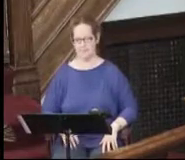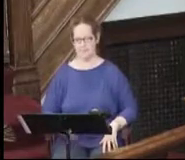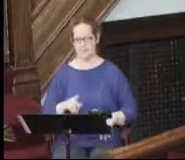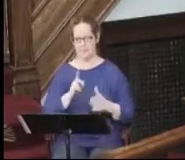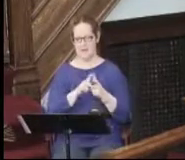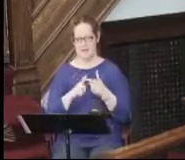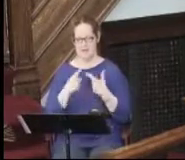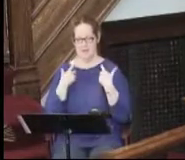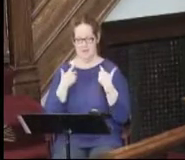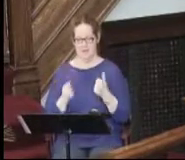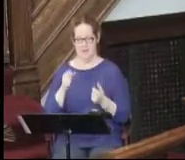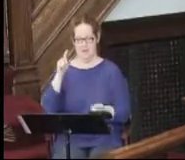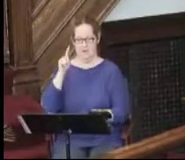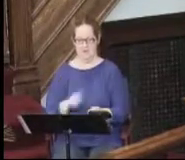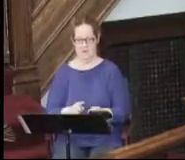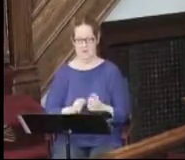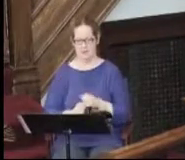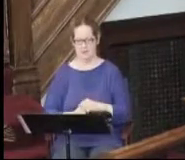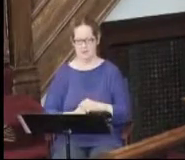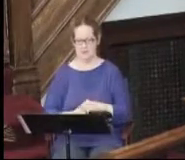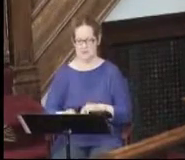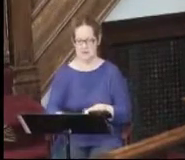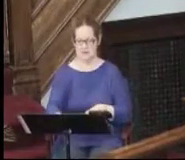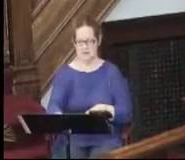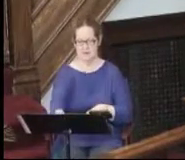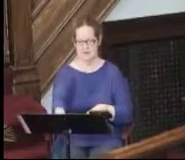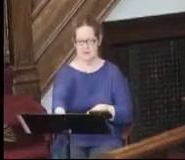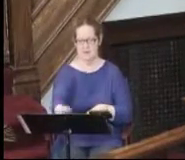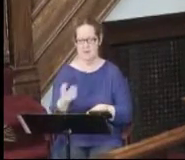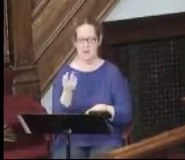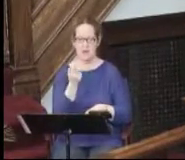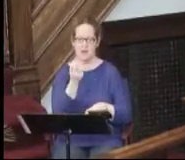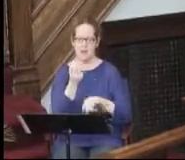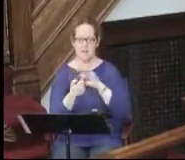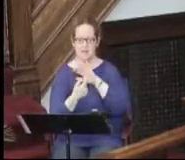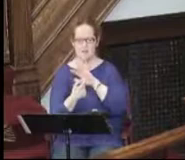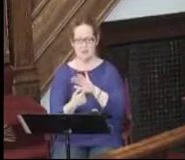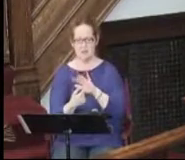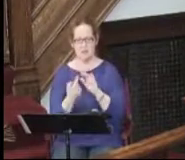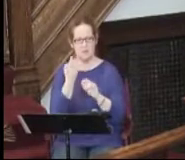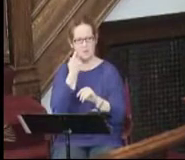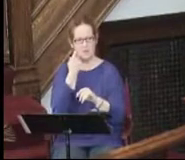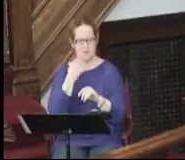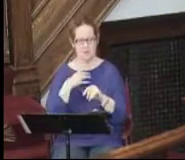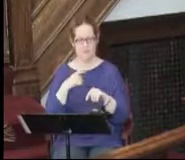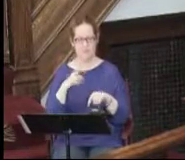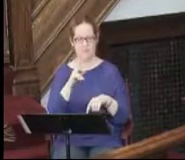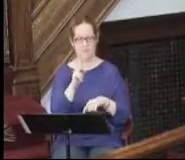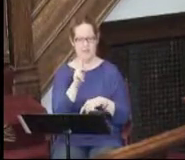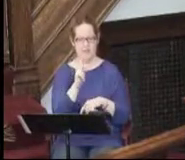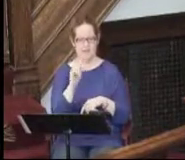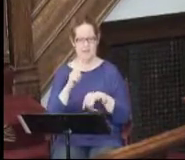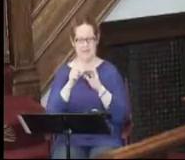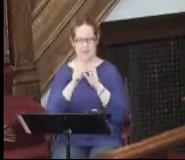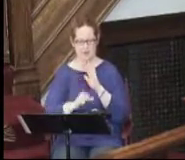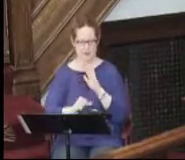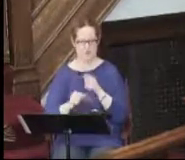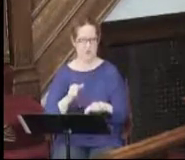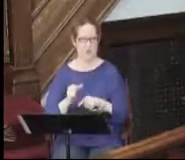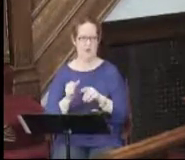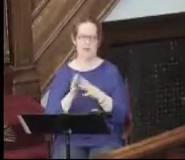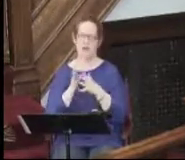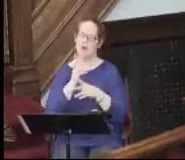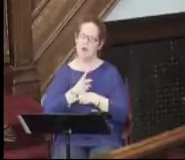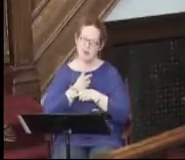health is less. And just a little example recently with my knee surgery. Great, great care.